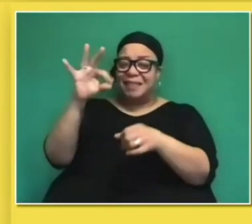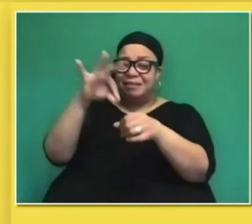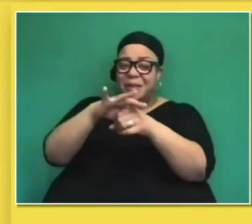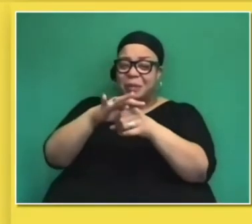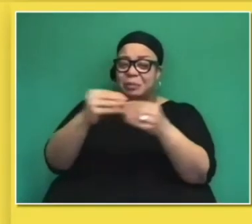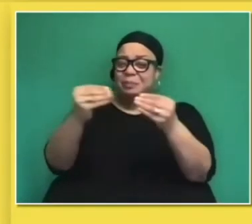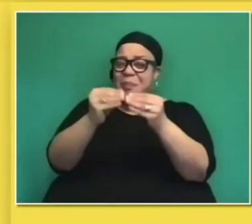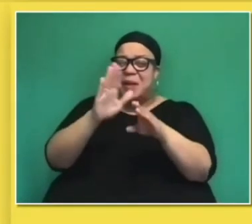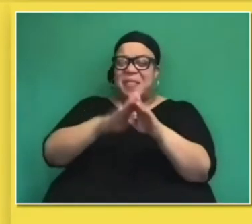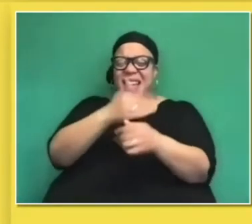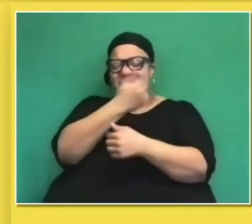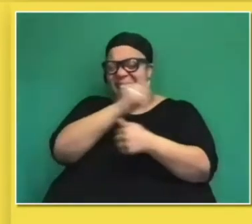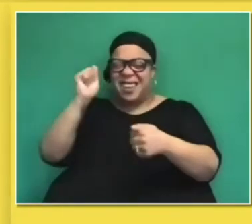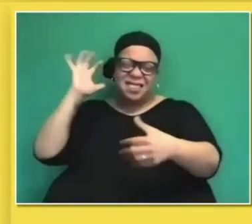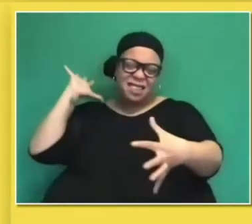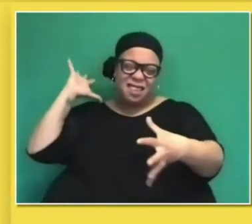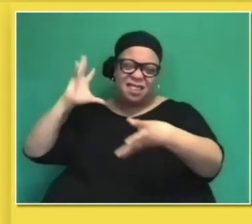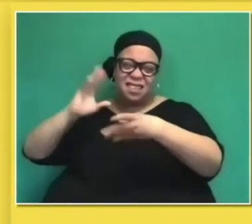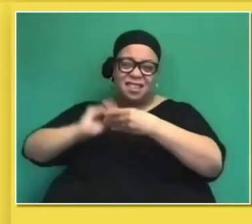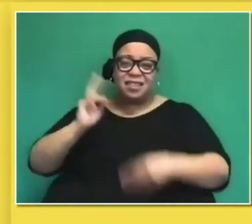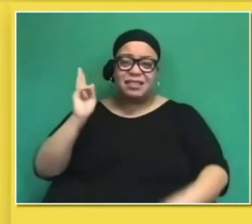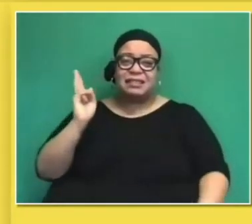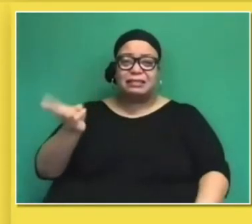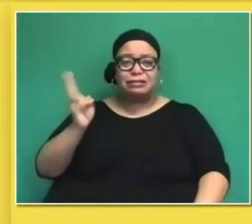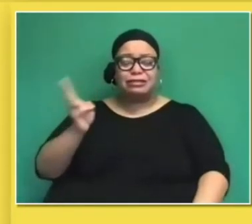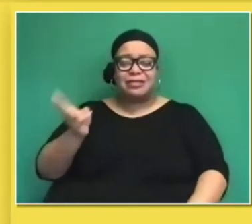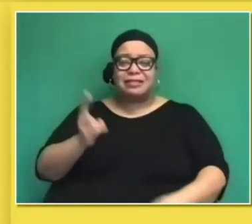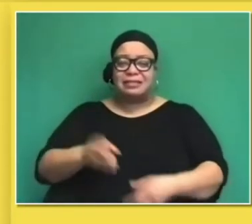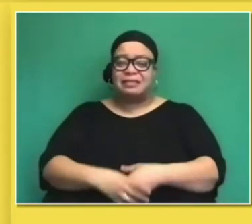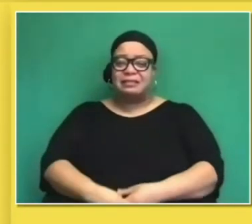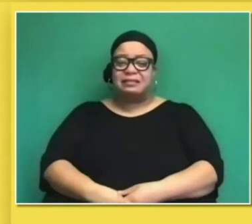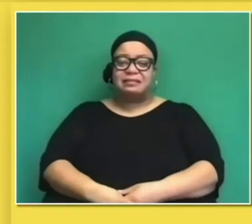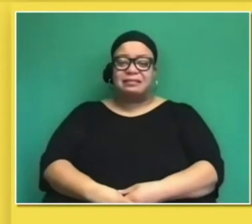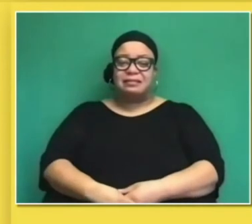the middle of a pandemic, and